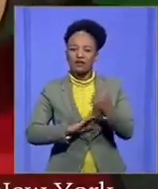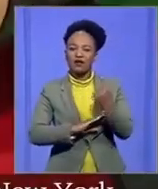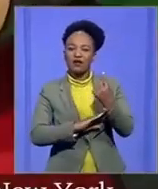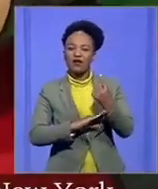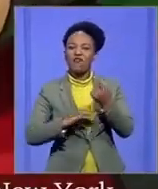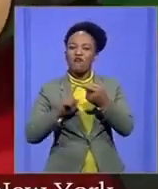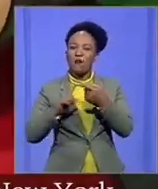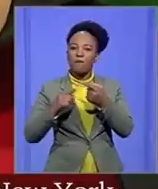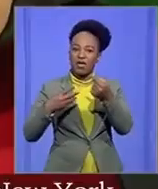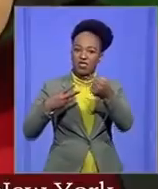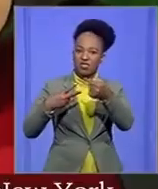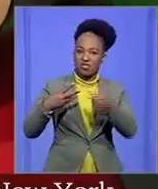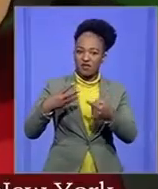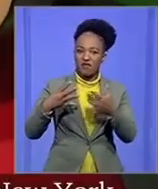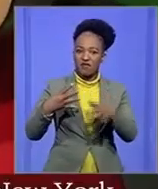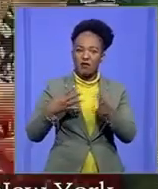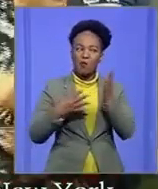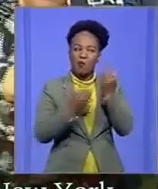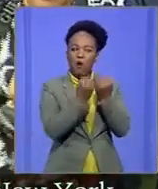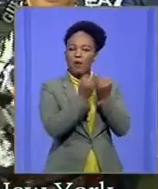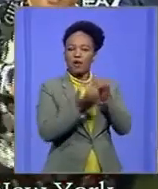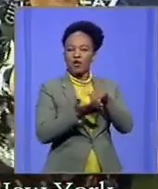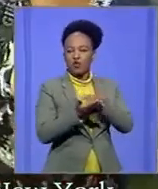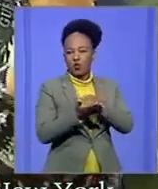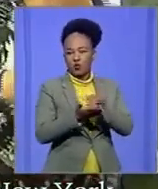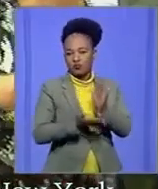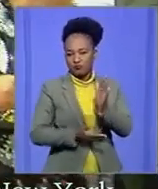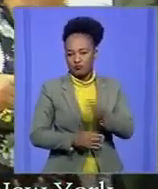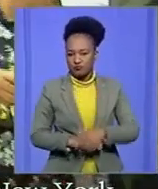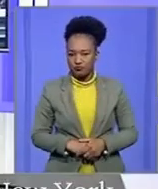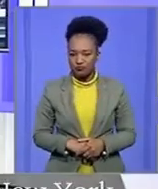tantsha tlhodisanong e bileng New York.